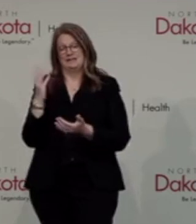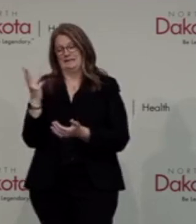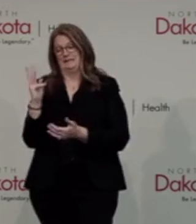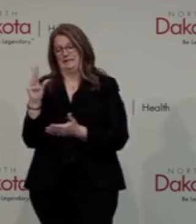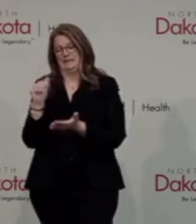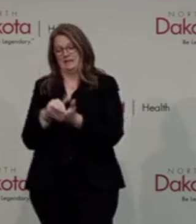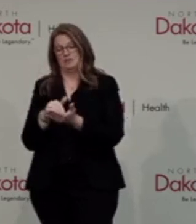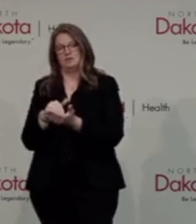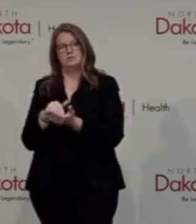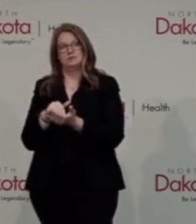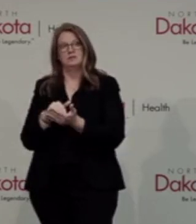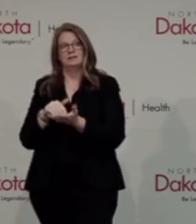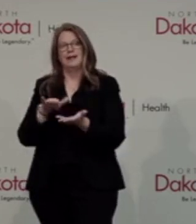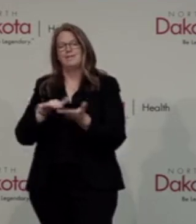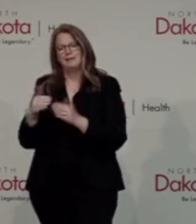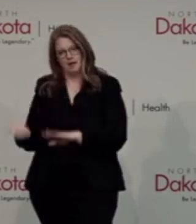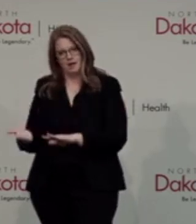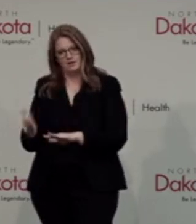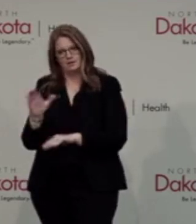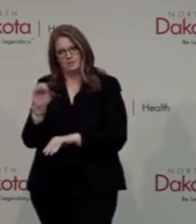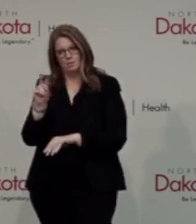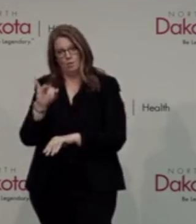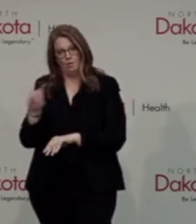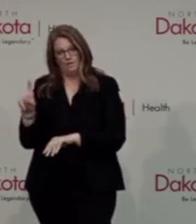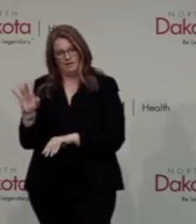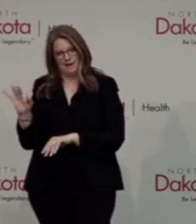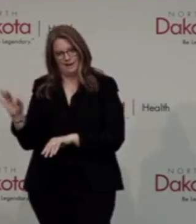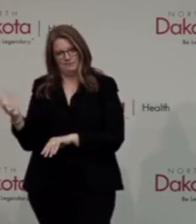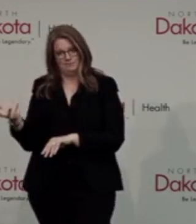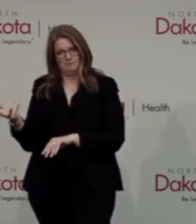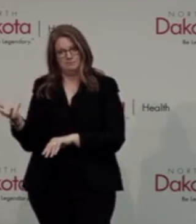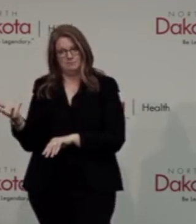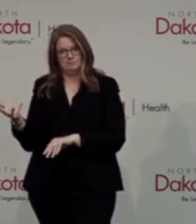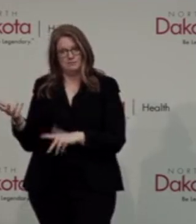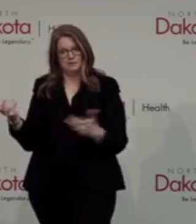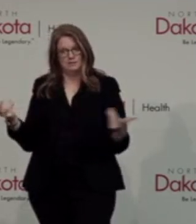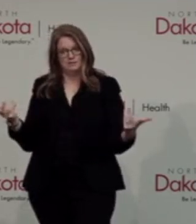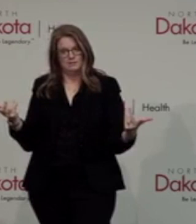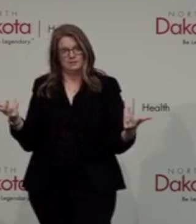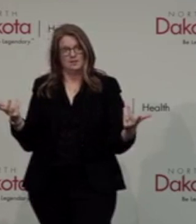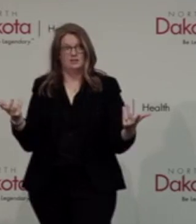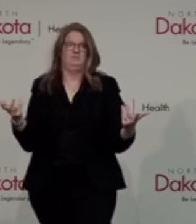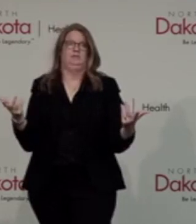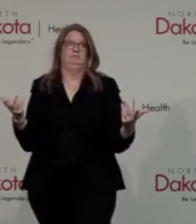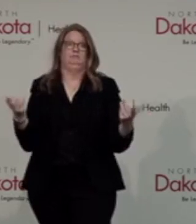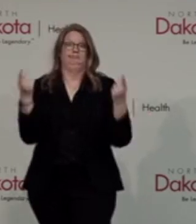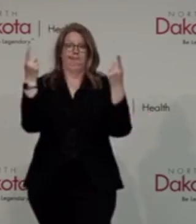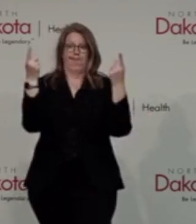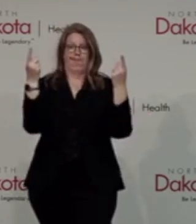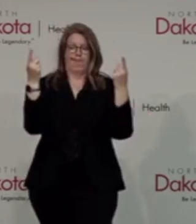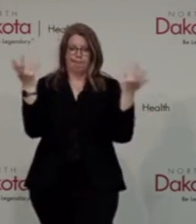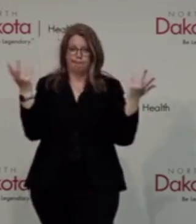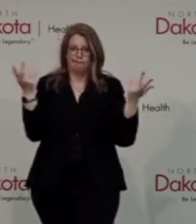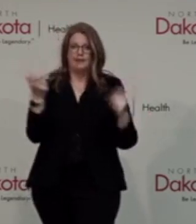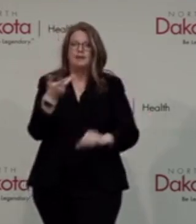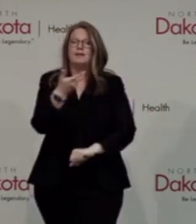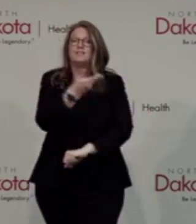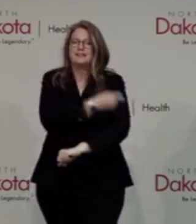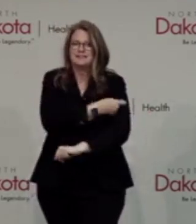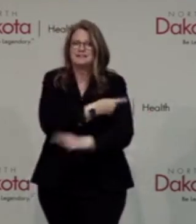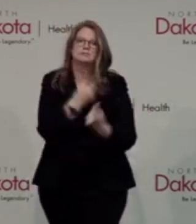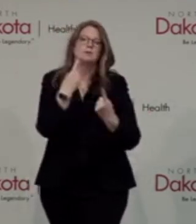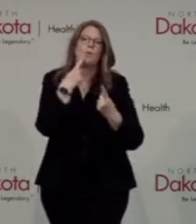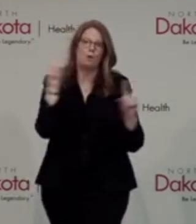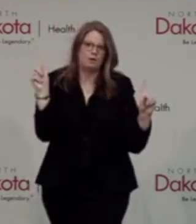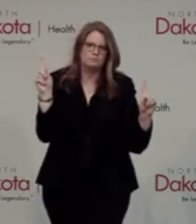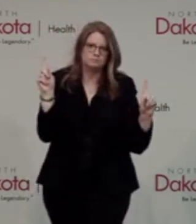have died due to COVID-19. And so again, vaccines are highly, highly effective